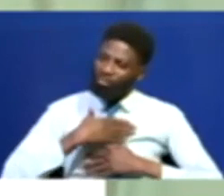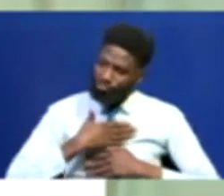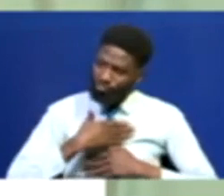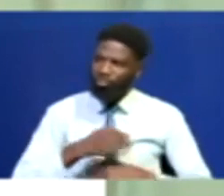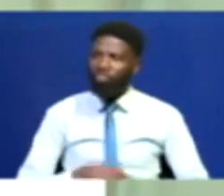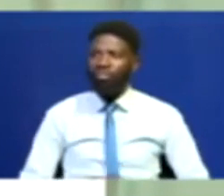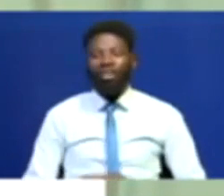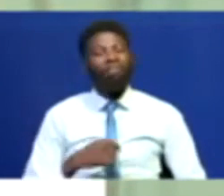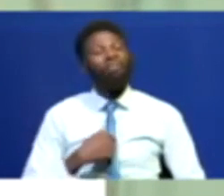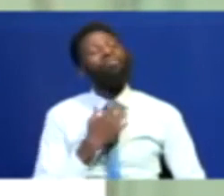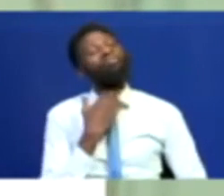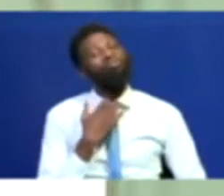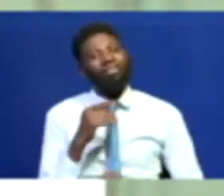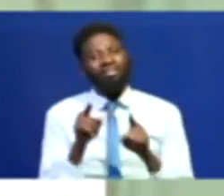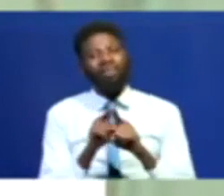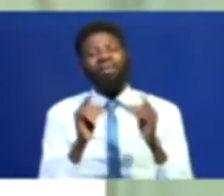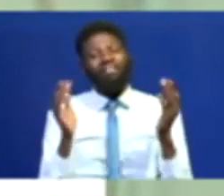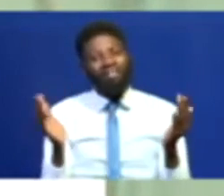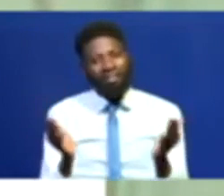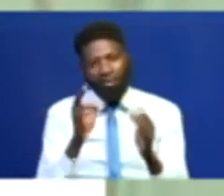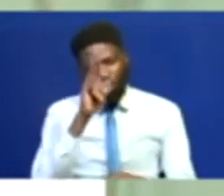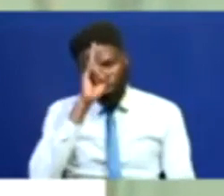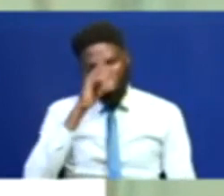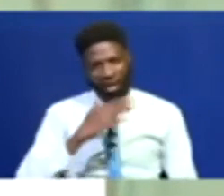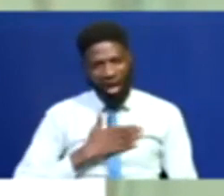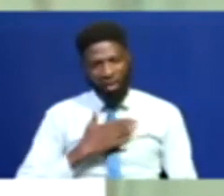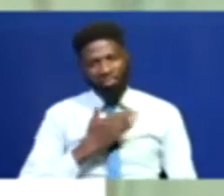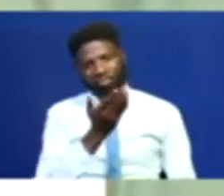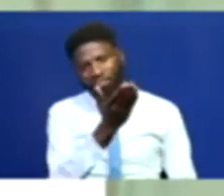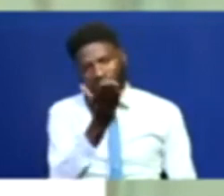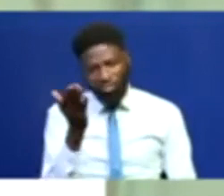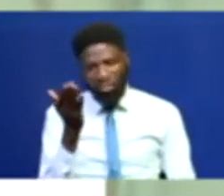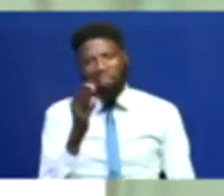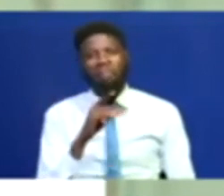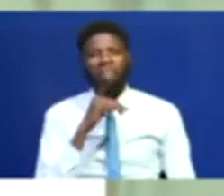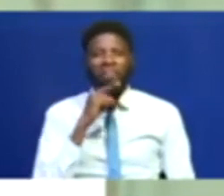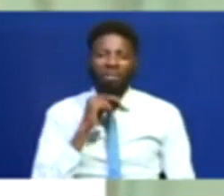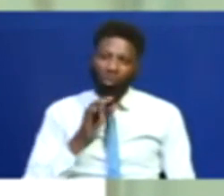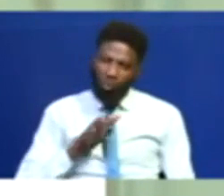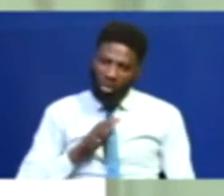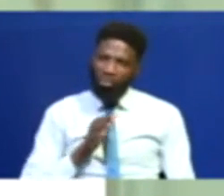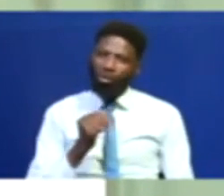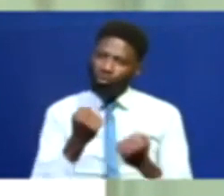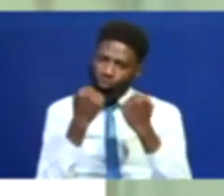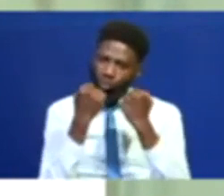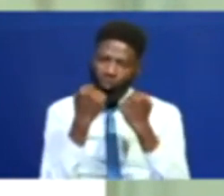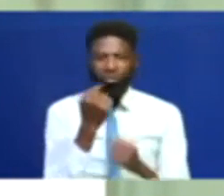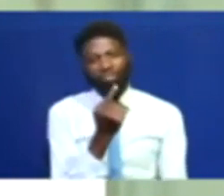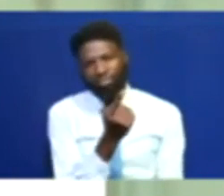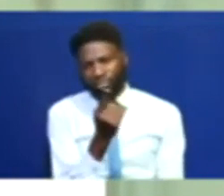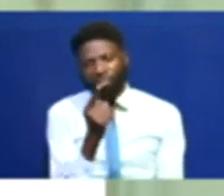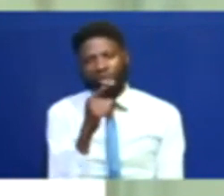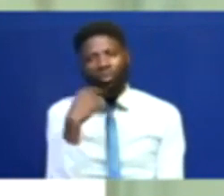I want to encourage our officers in uniform, the gallant men and women who